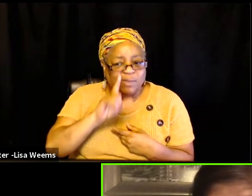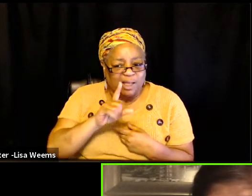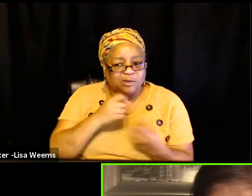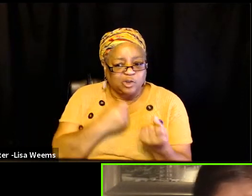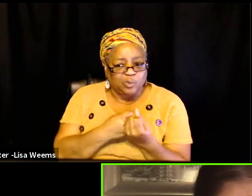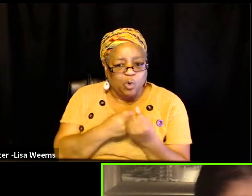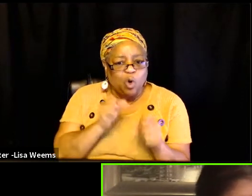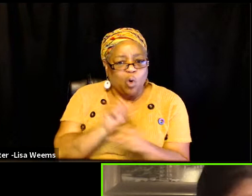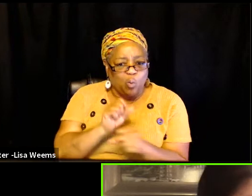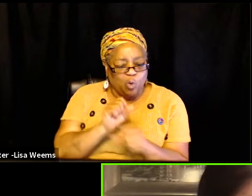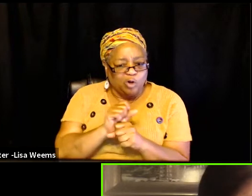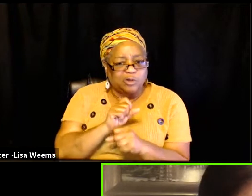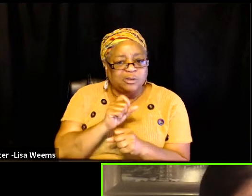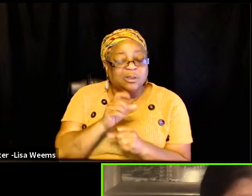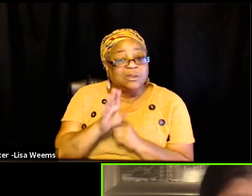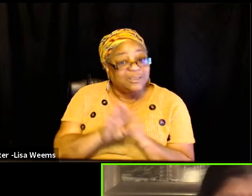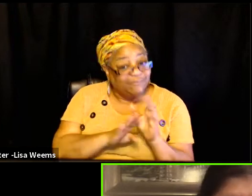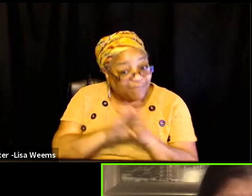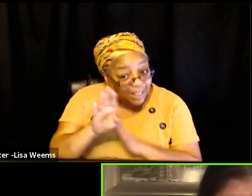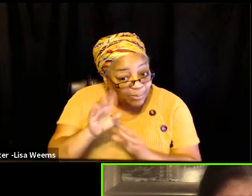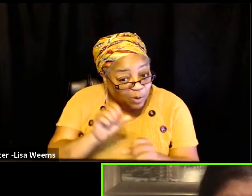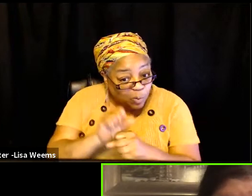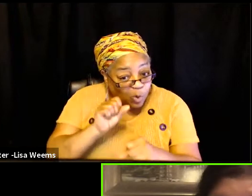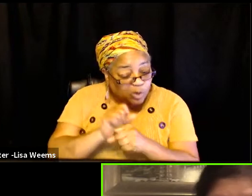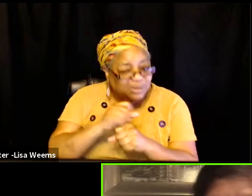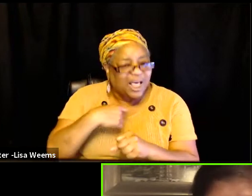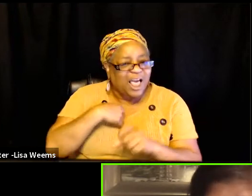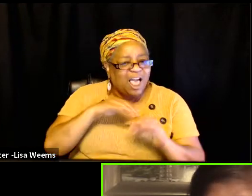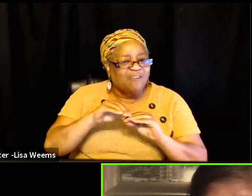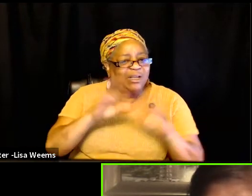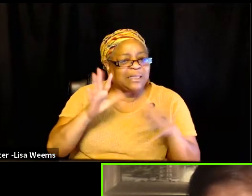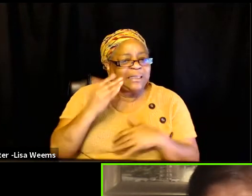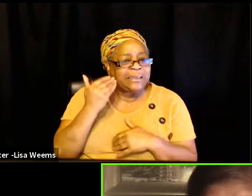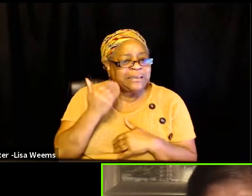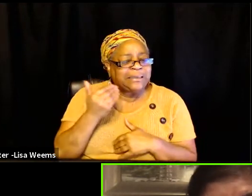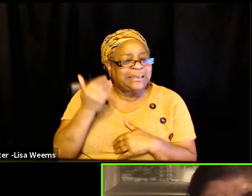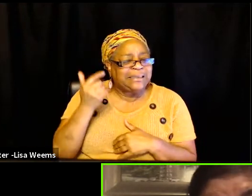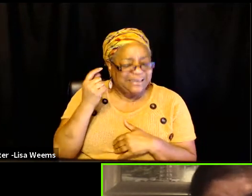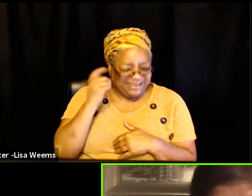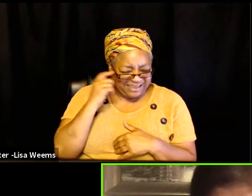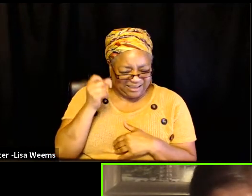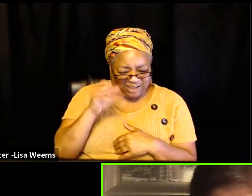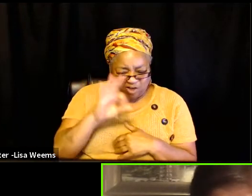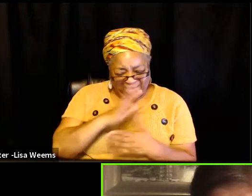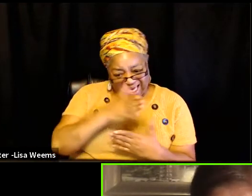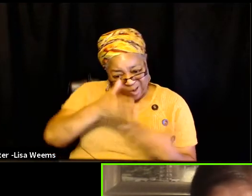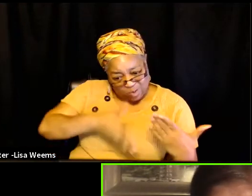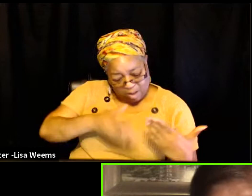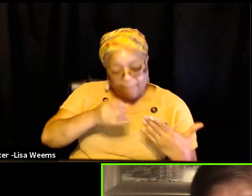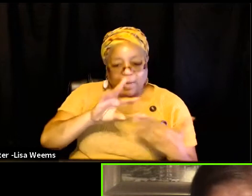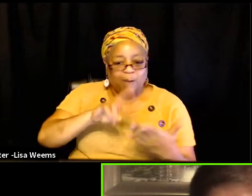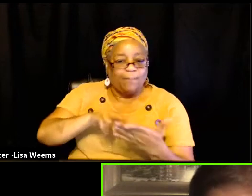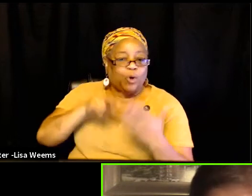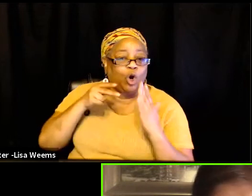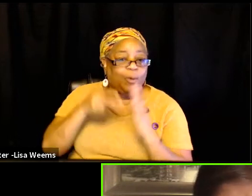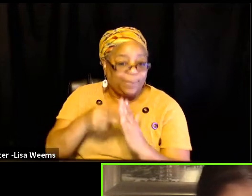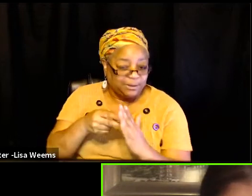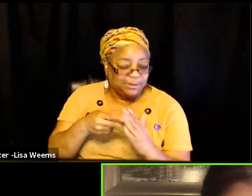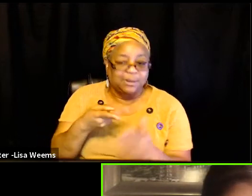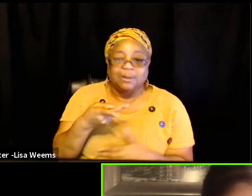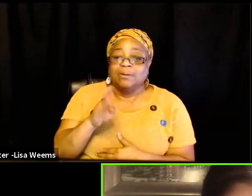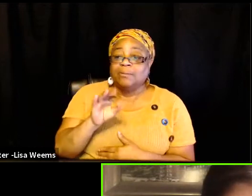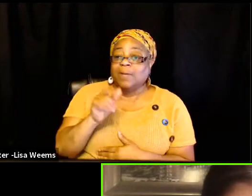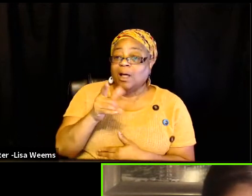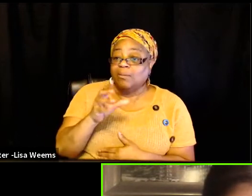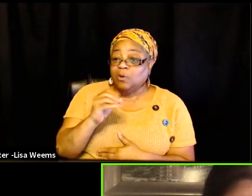clear sense of not necessarily an outcome, but purpose. And Pablo, when you're talking